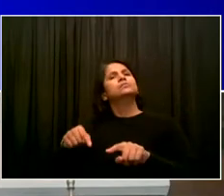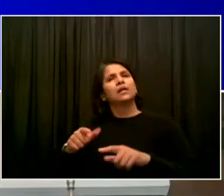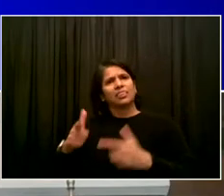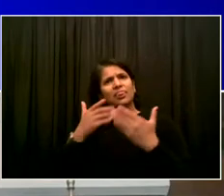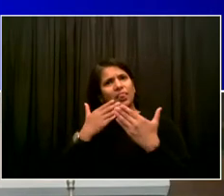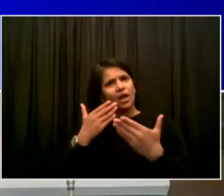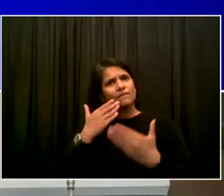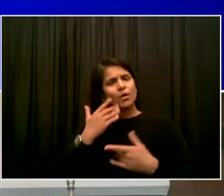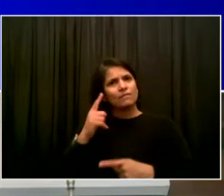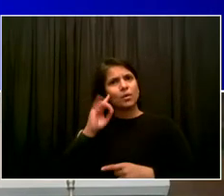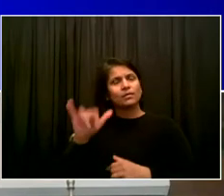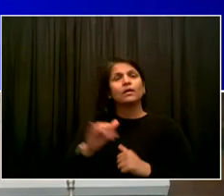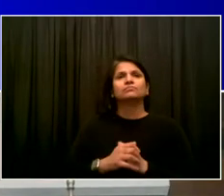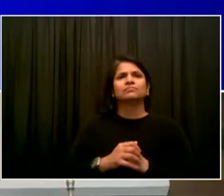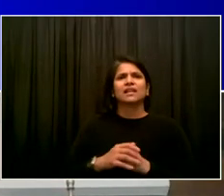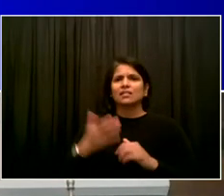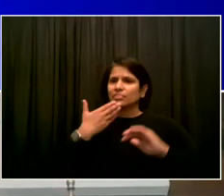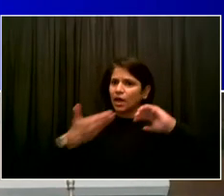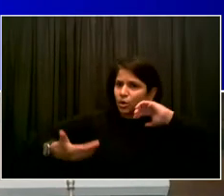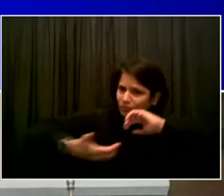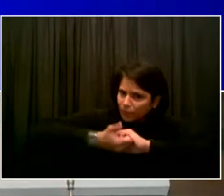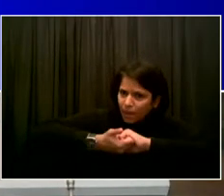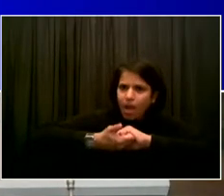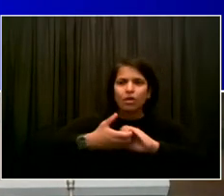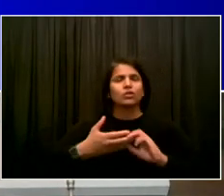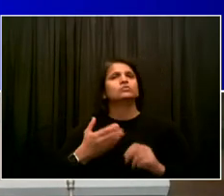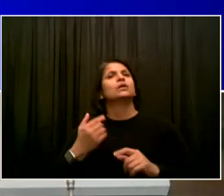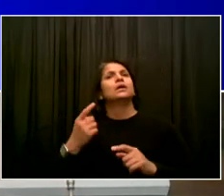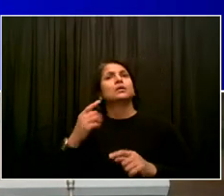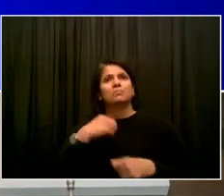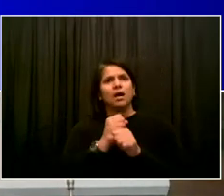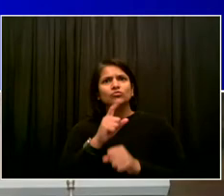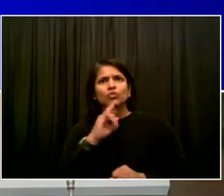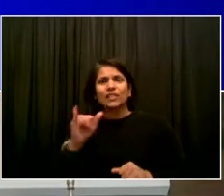done today to make sure our kids will be safe. Thank you so much.